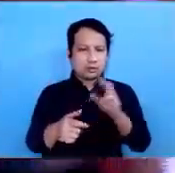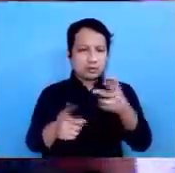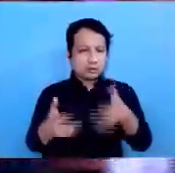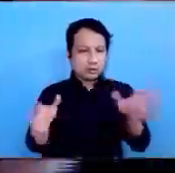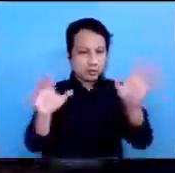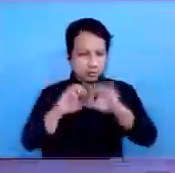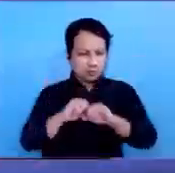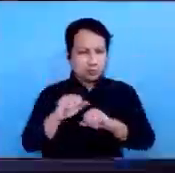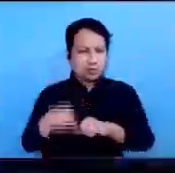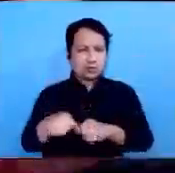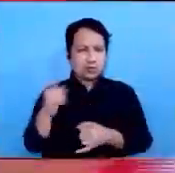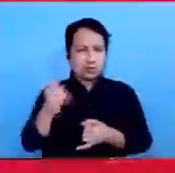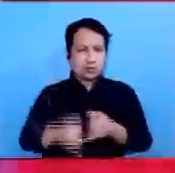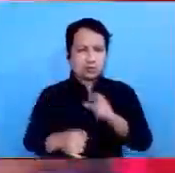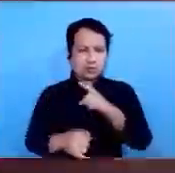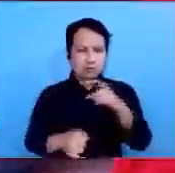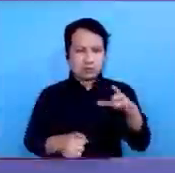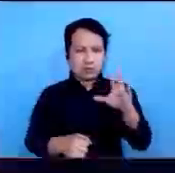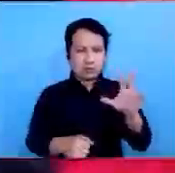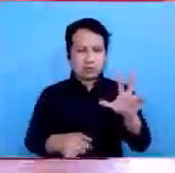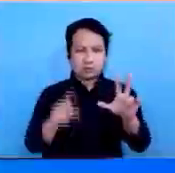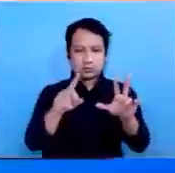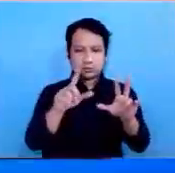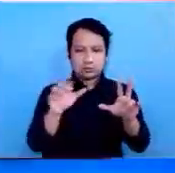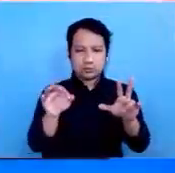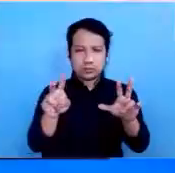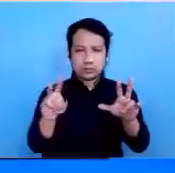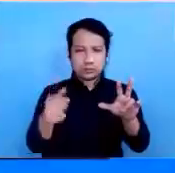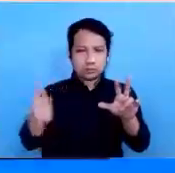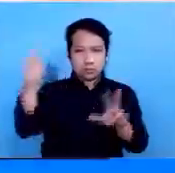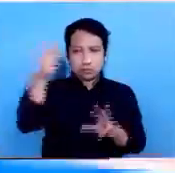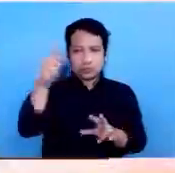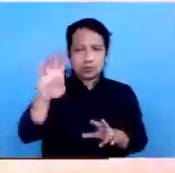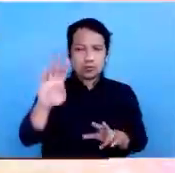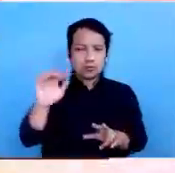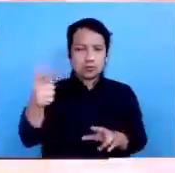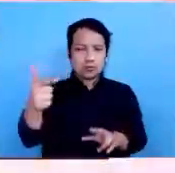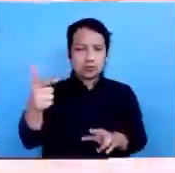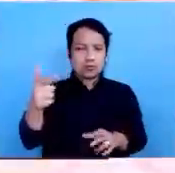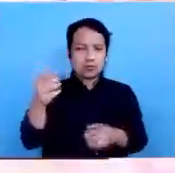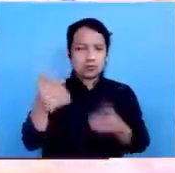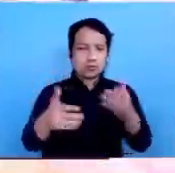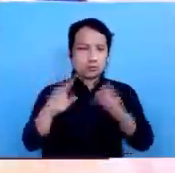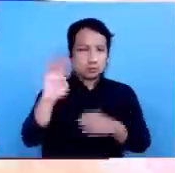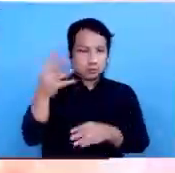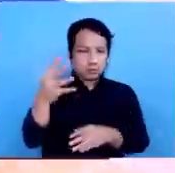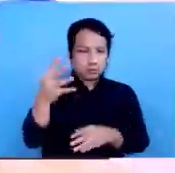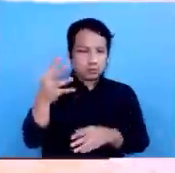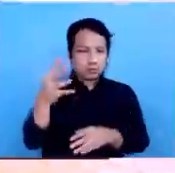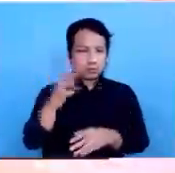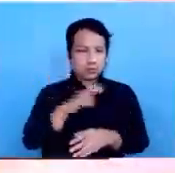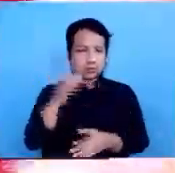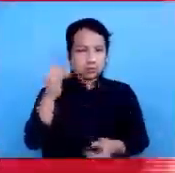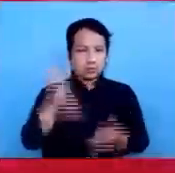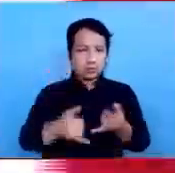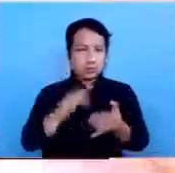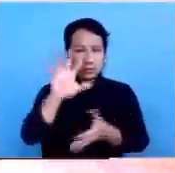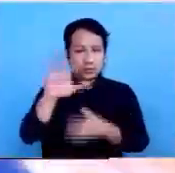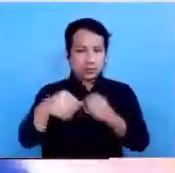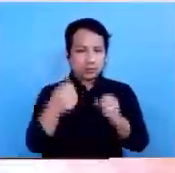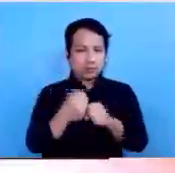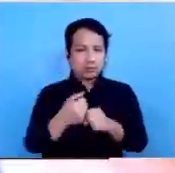sa final score na 103-92 pabor sa Ginebra na kinubra ang ika-apat nilang titulo sa huling 5 finals ng